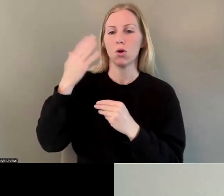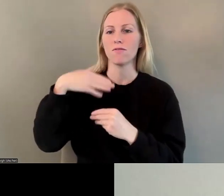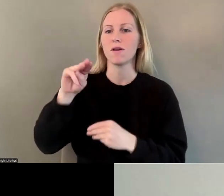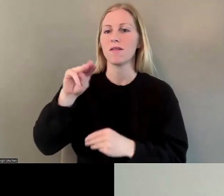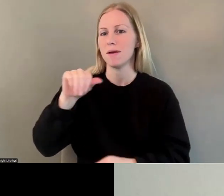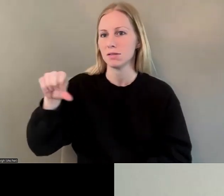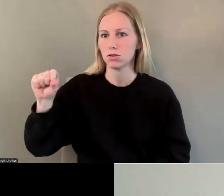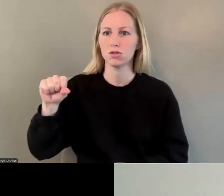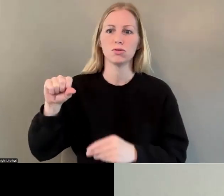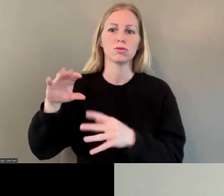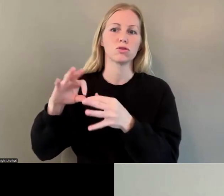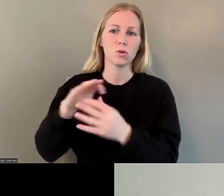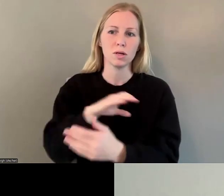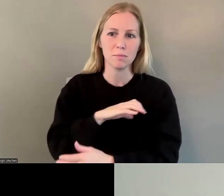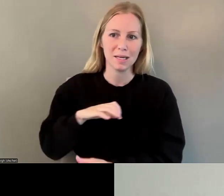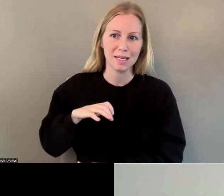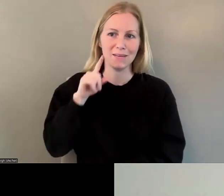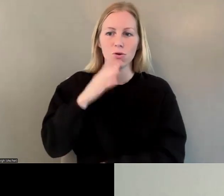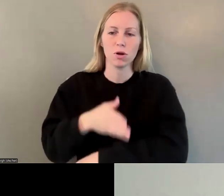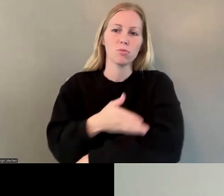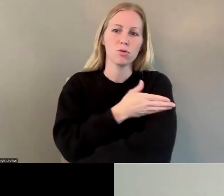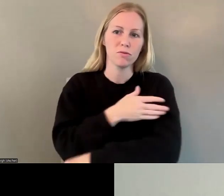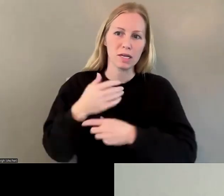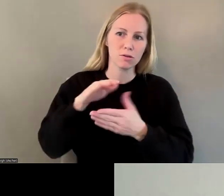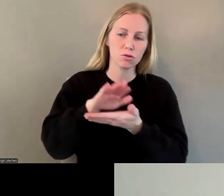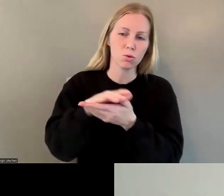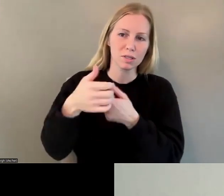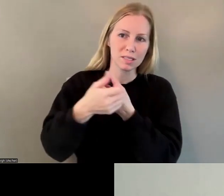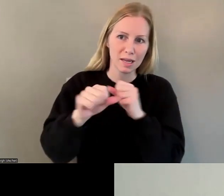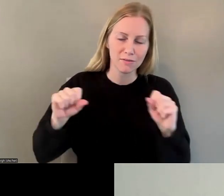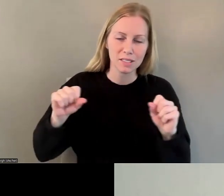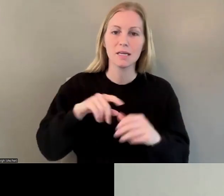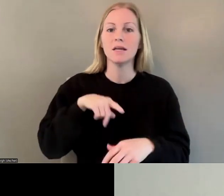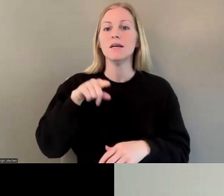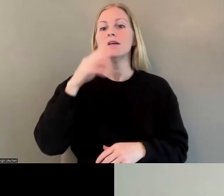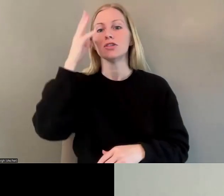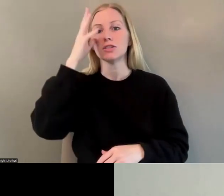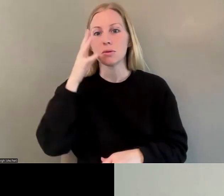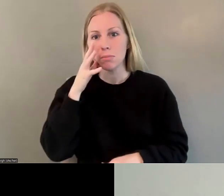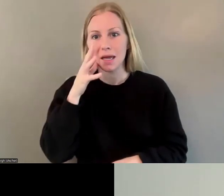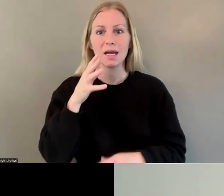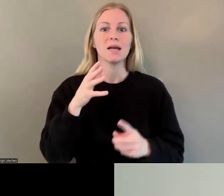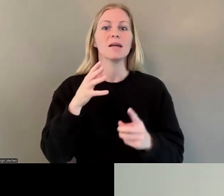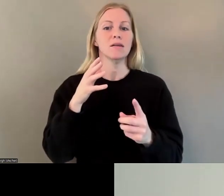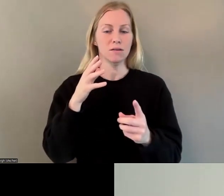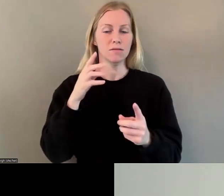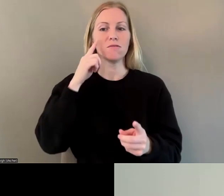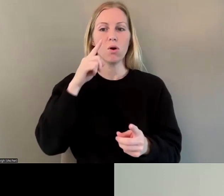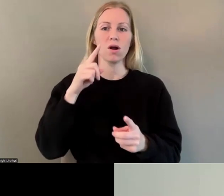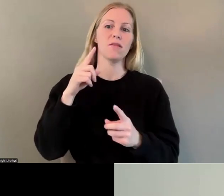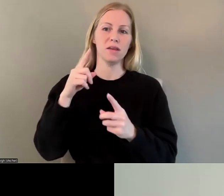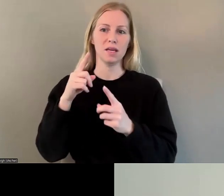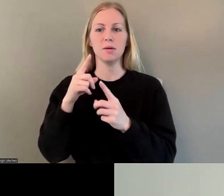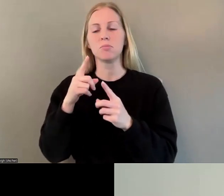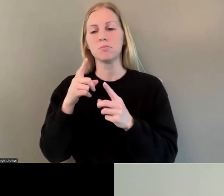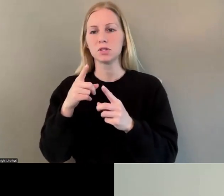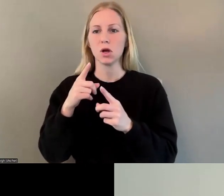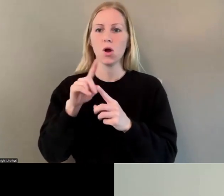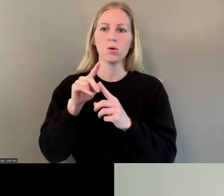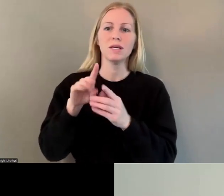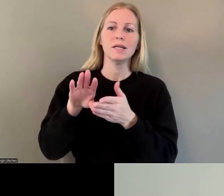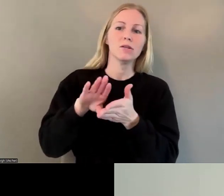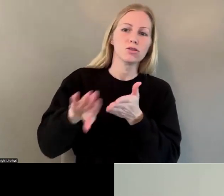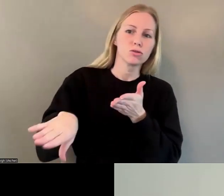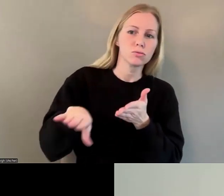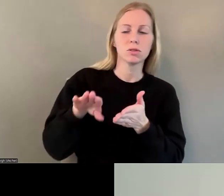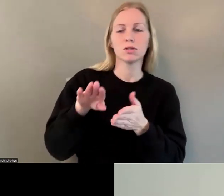Safety, acting as a parent advocate for the Commonwealth's Restraint and Seclusion Prevention Initiative, sitting on MDSC's